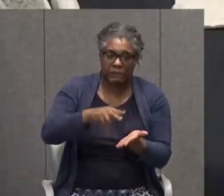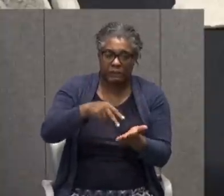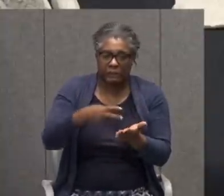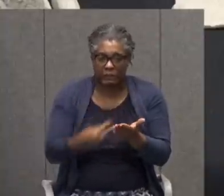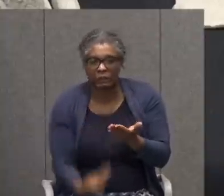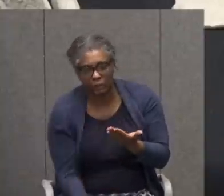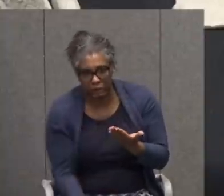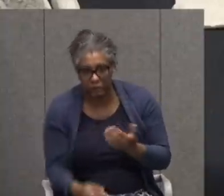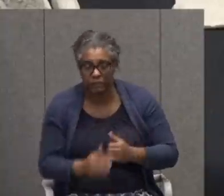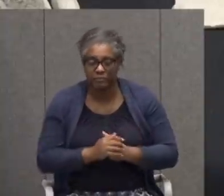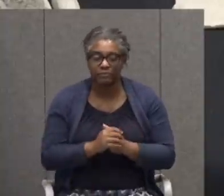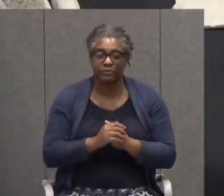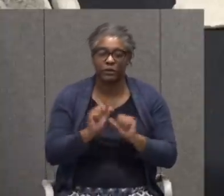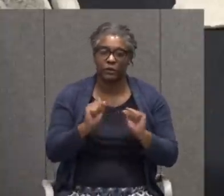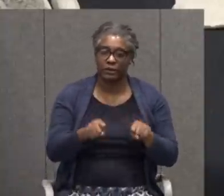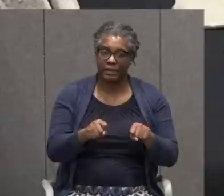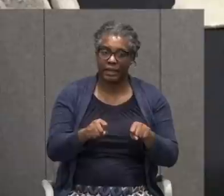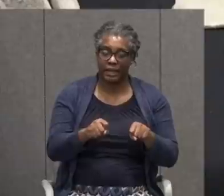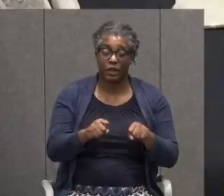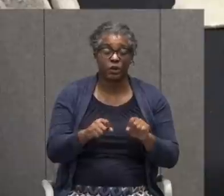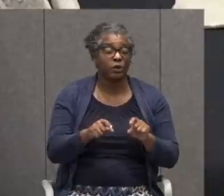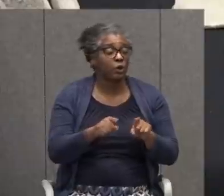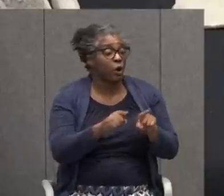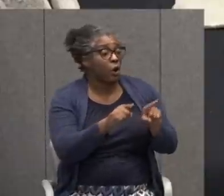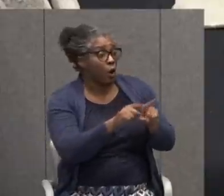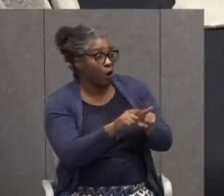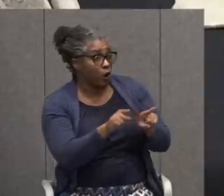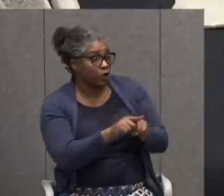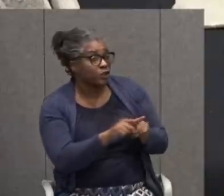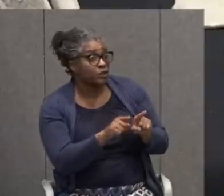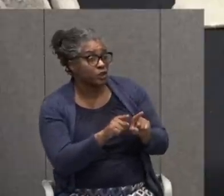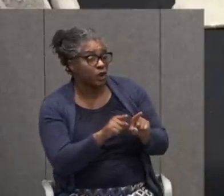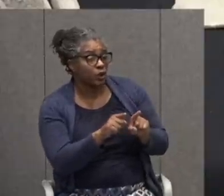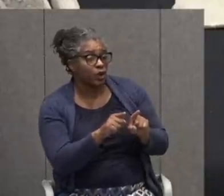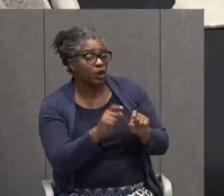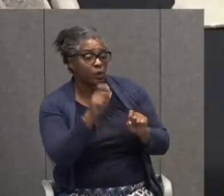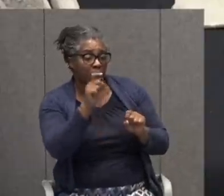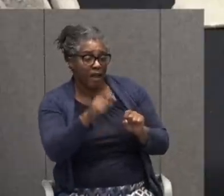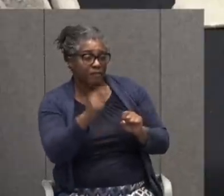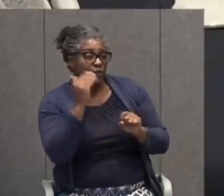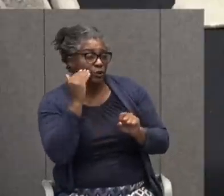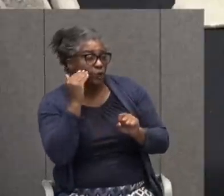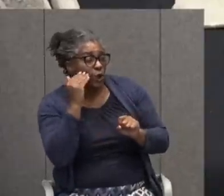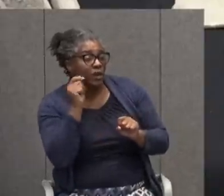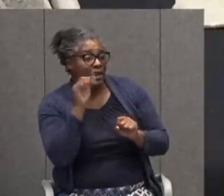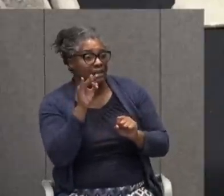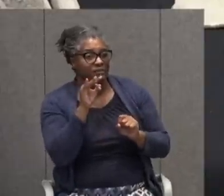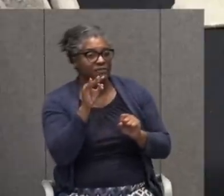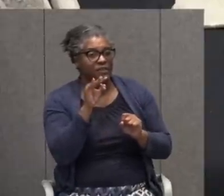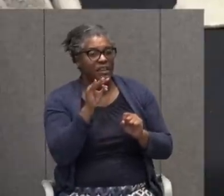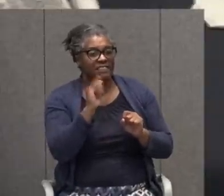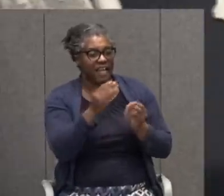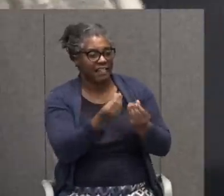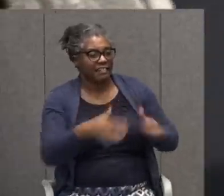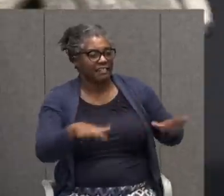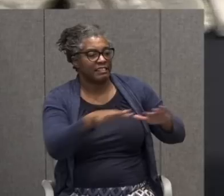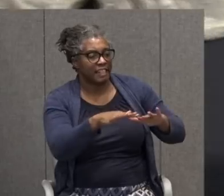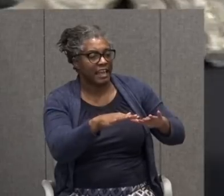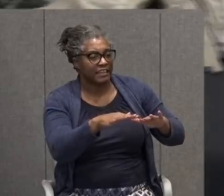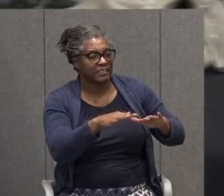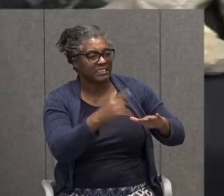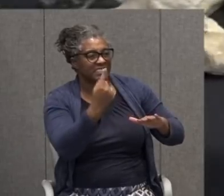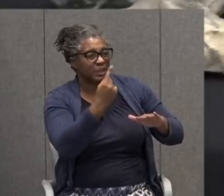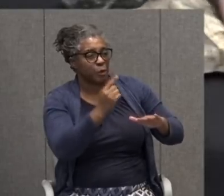they're looking at. And if they're on someone else's property or on public land, they have to be very aware of those things. The last bunch